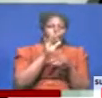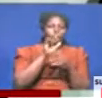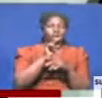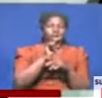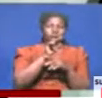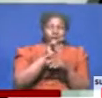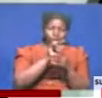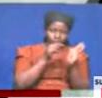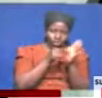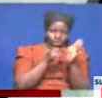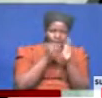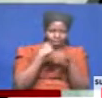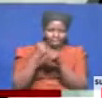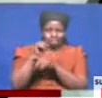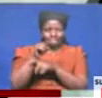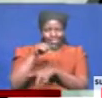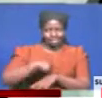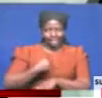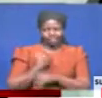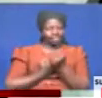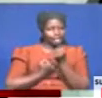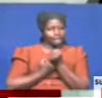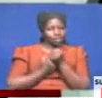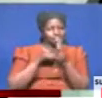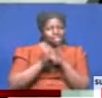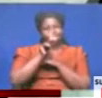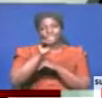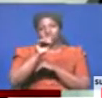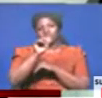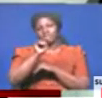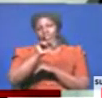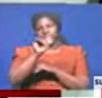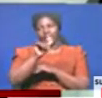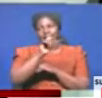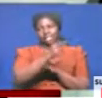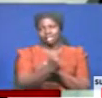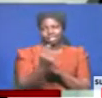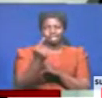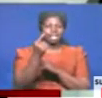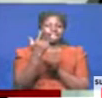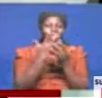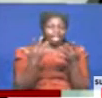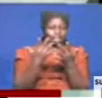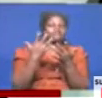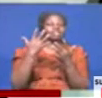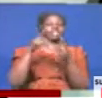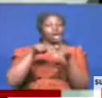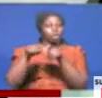at Konza Technopolis, every single amenity and facility feeds back to a central control building that